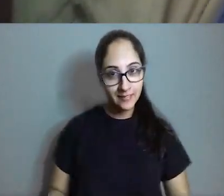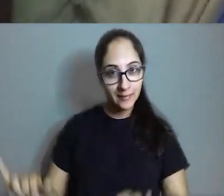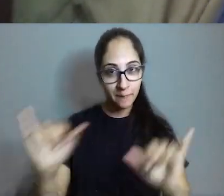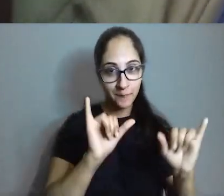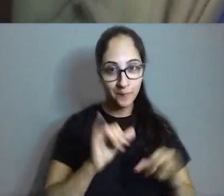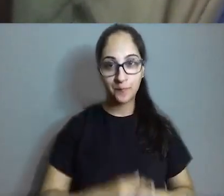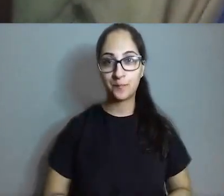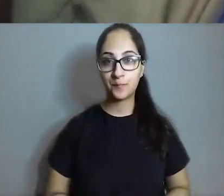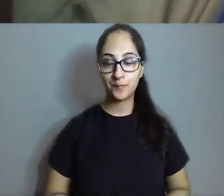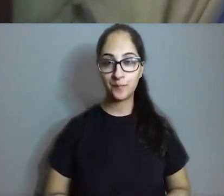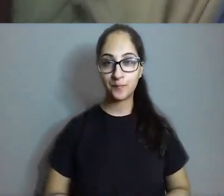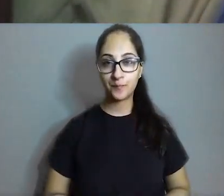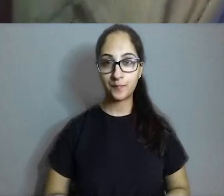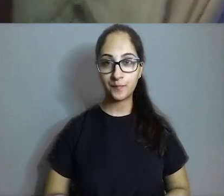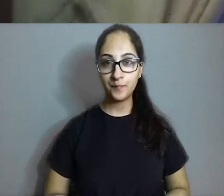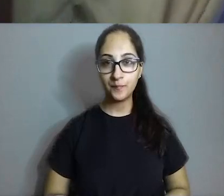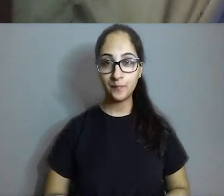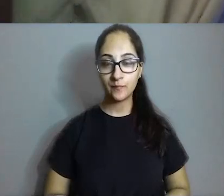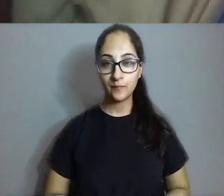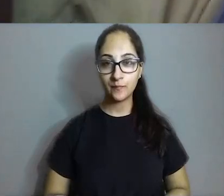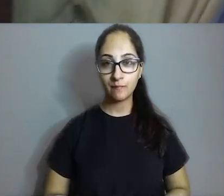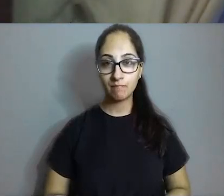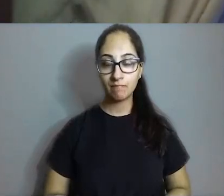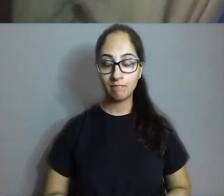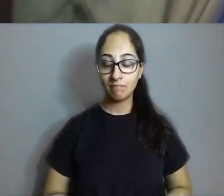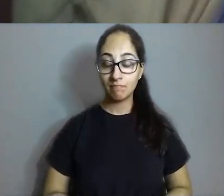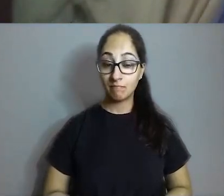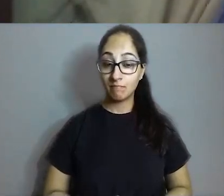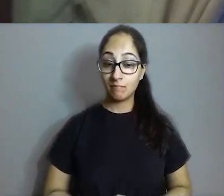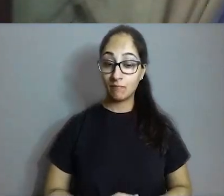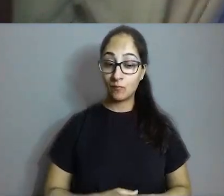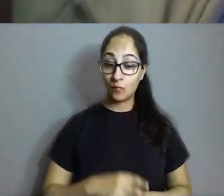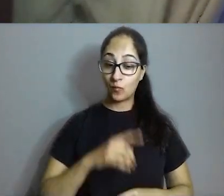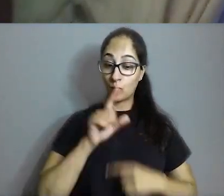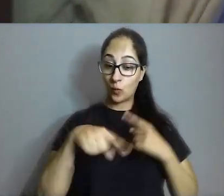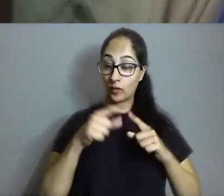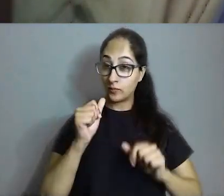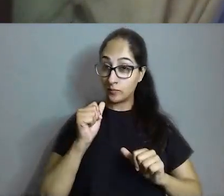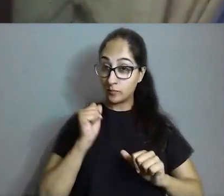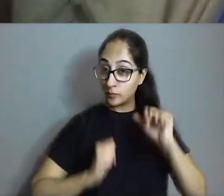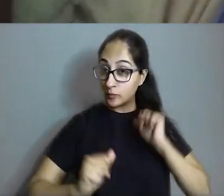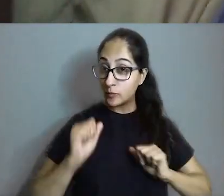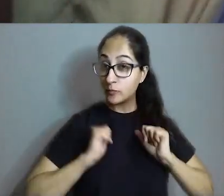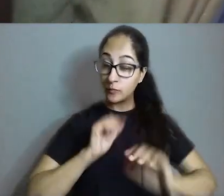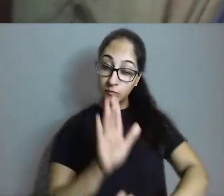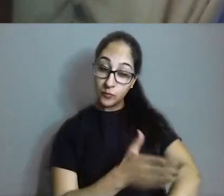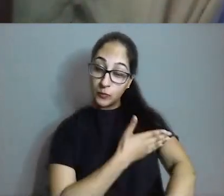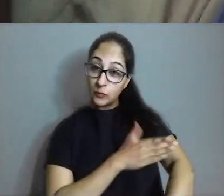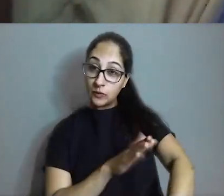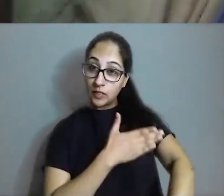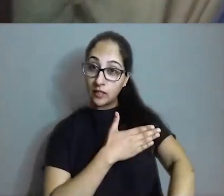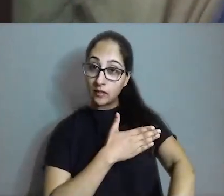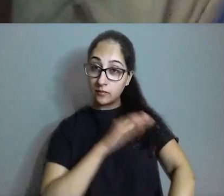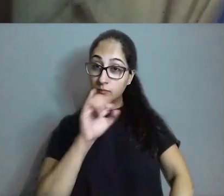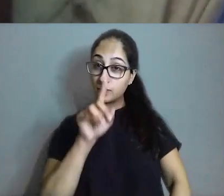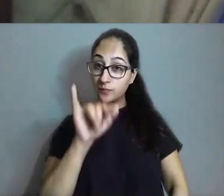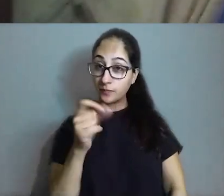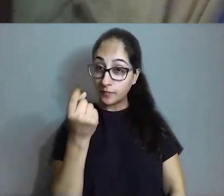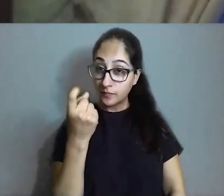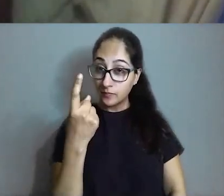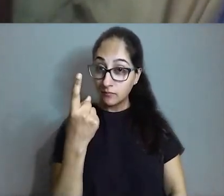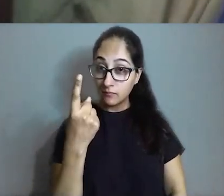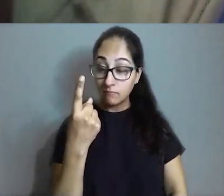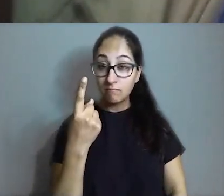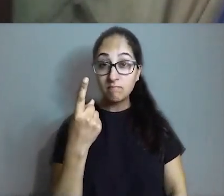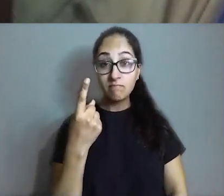those practices and during the performance where you just felt so emotional and overcome with love and a